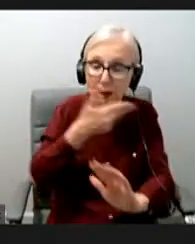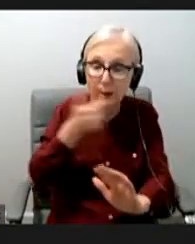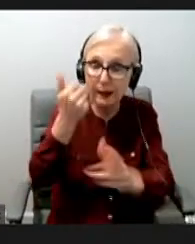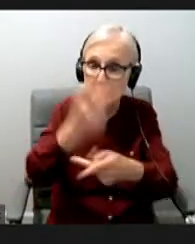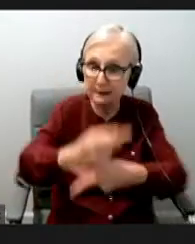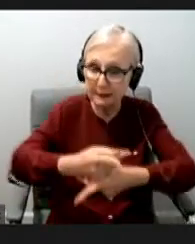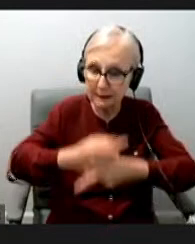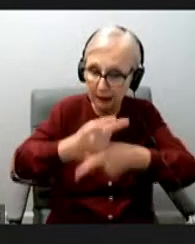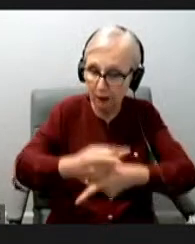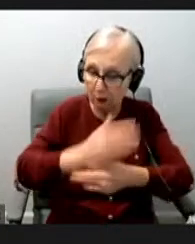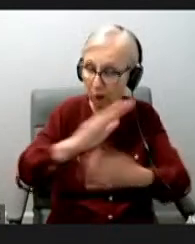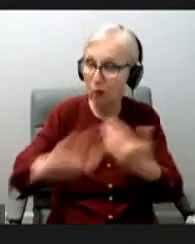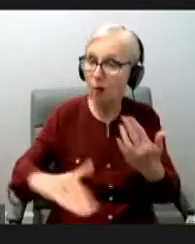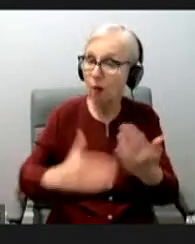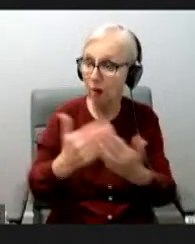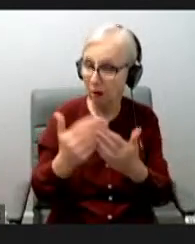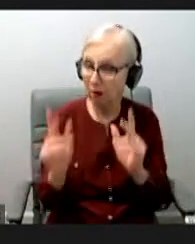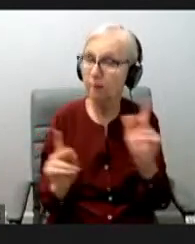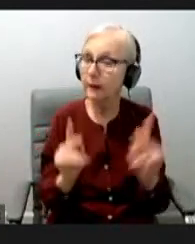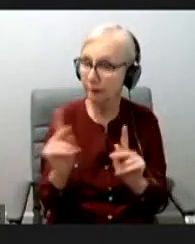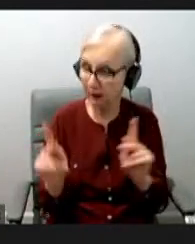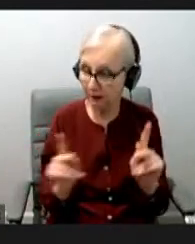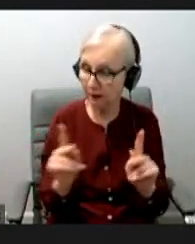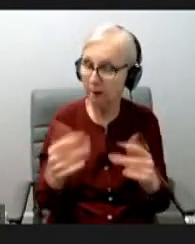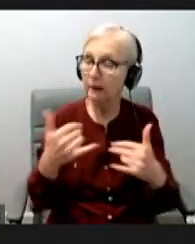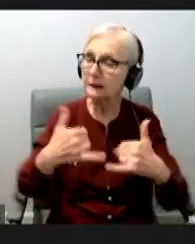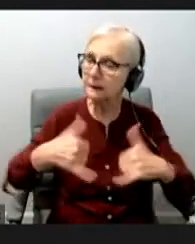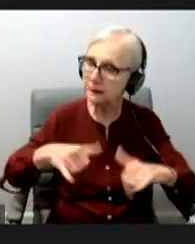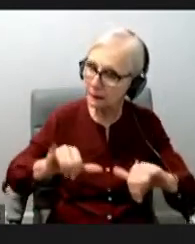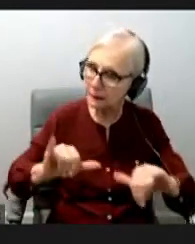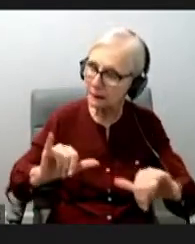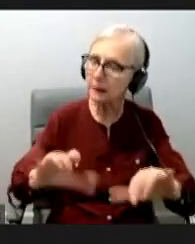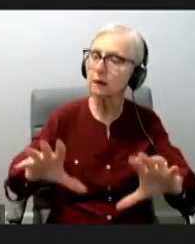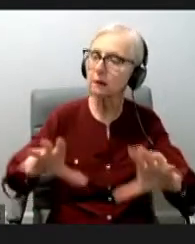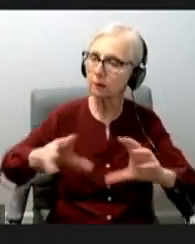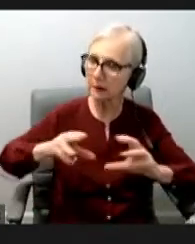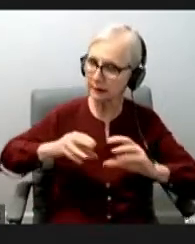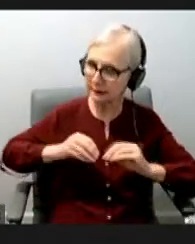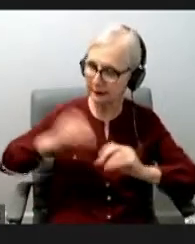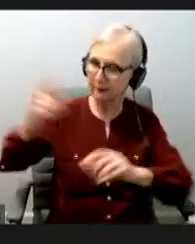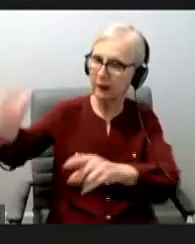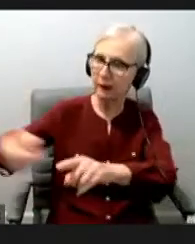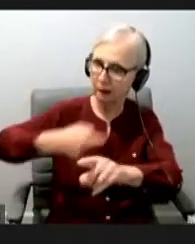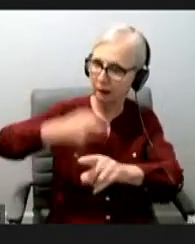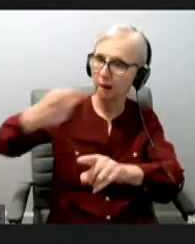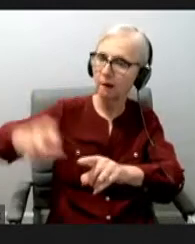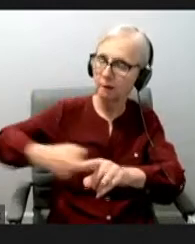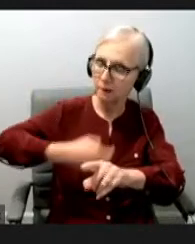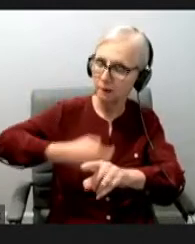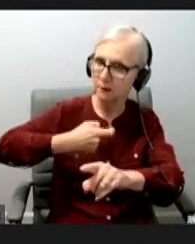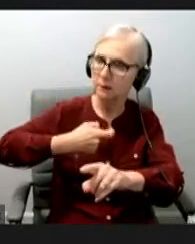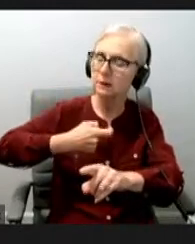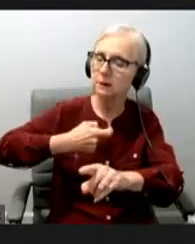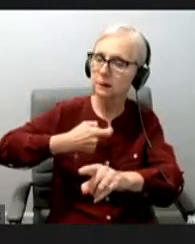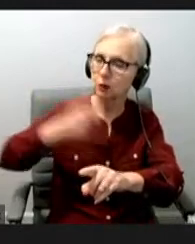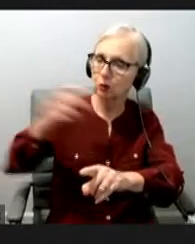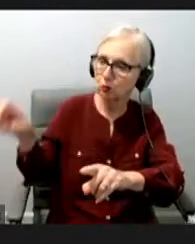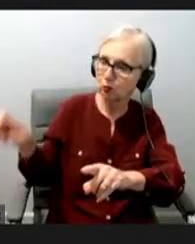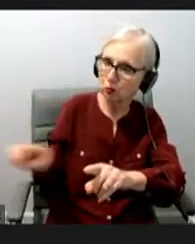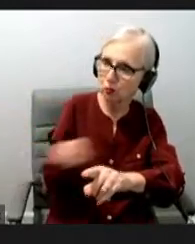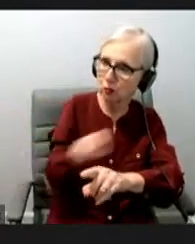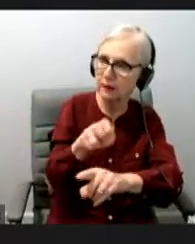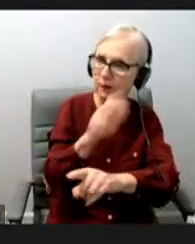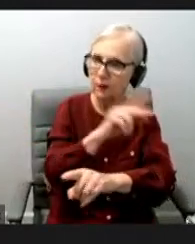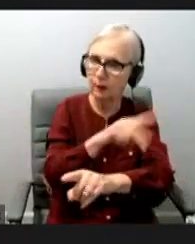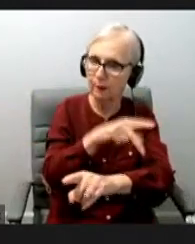all. And they are still receiving calls on a regular basis to transfer patients